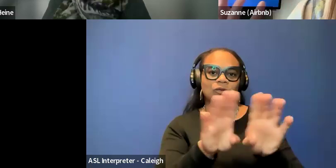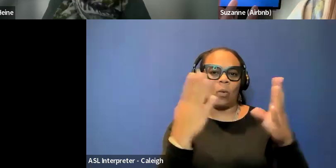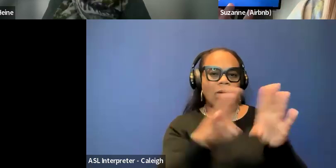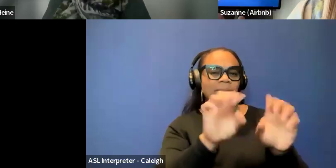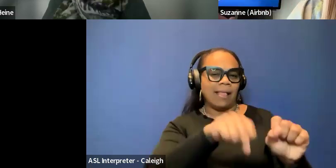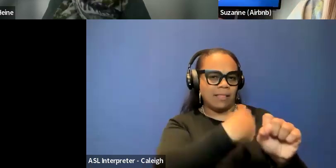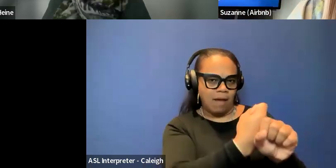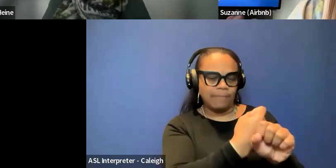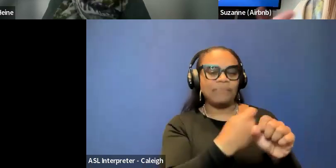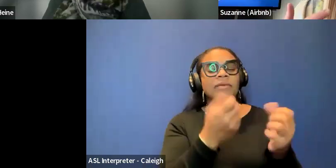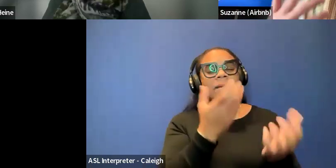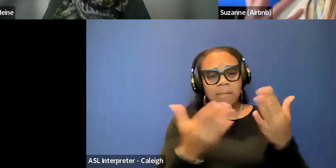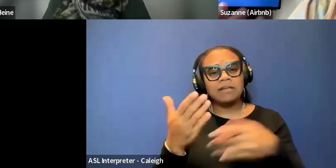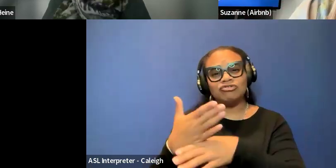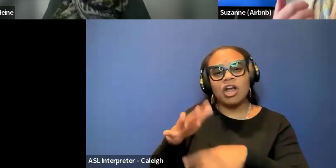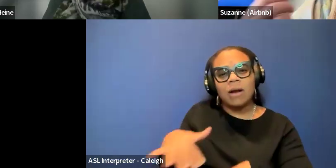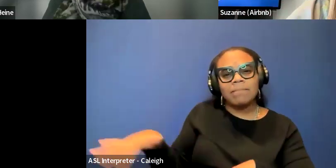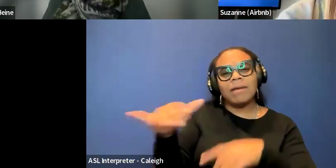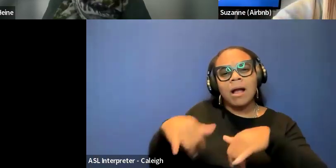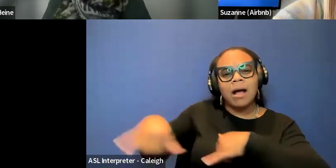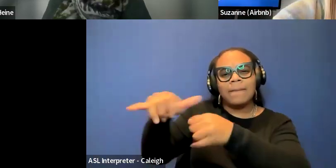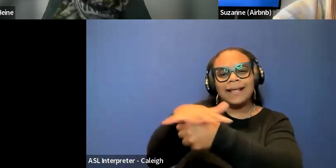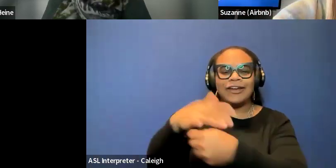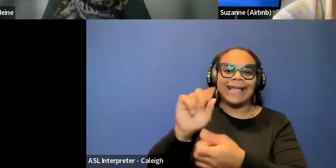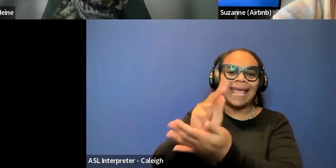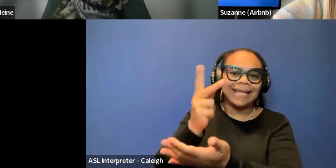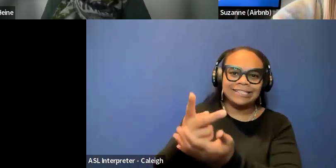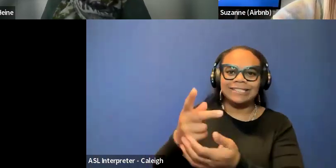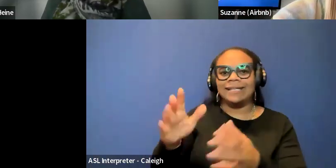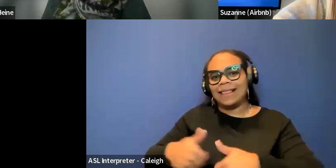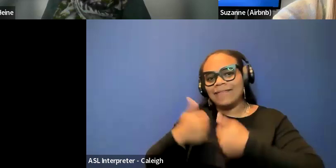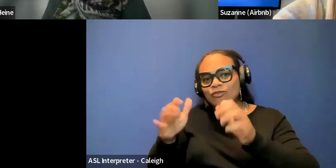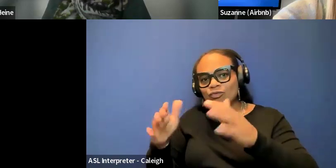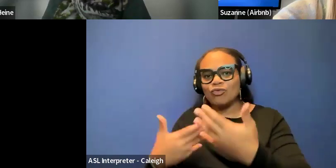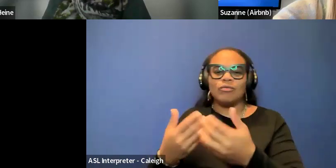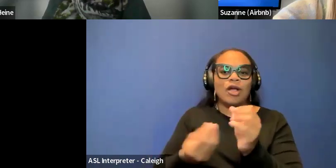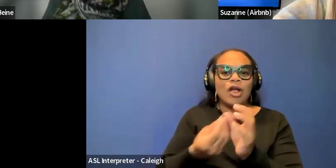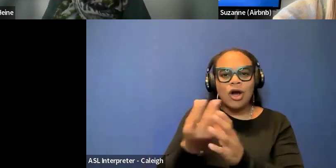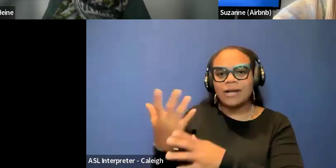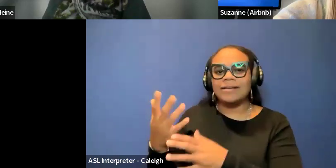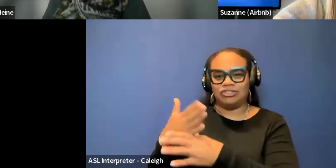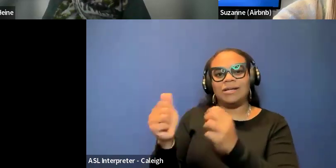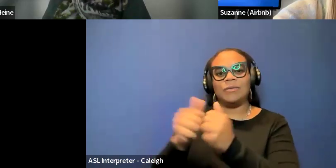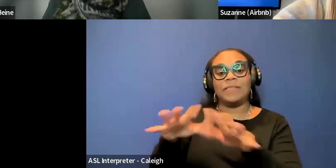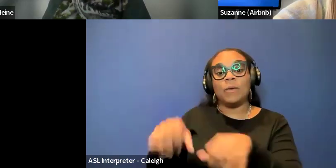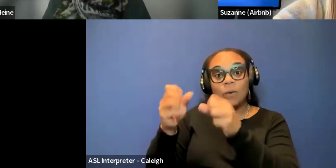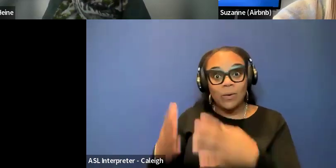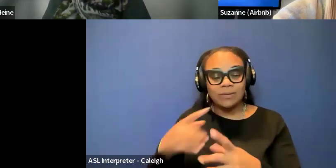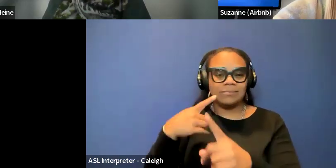And then they may share common spaces such as the kitchen or the living room or the garden with the host, and then possibly with other guests as